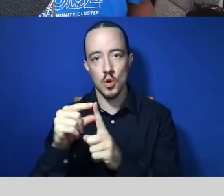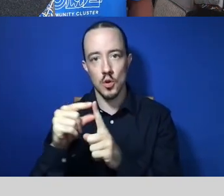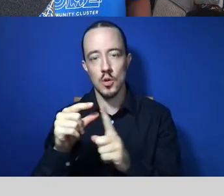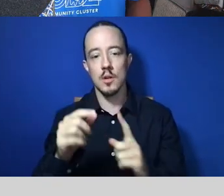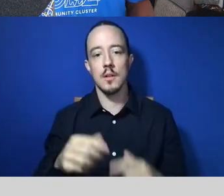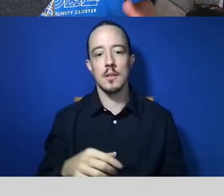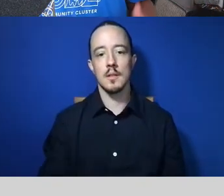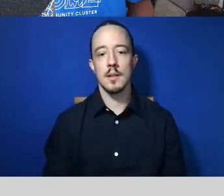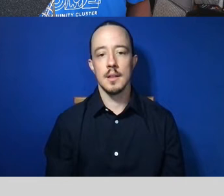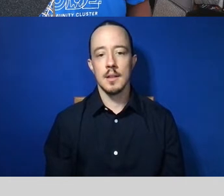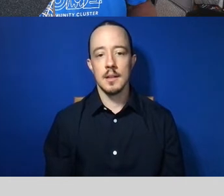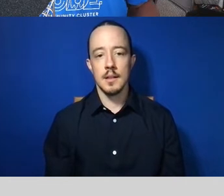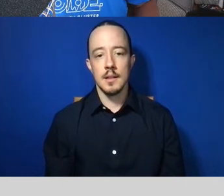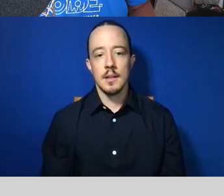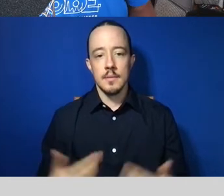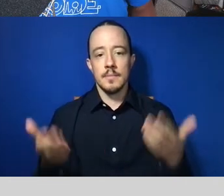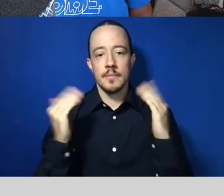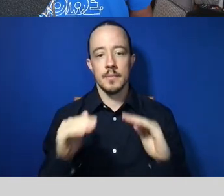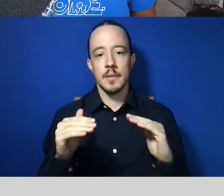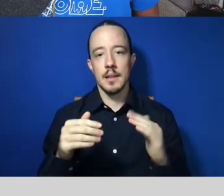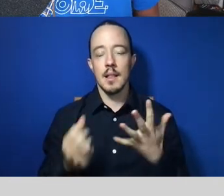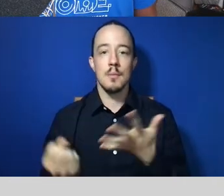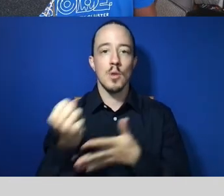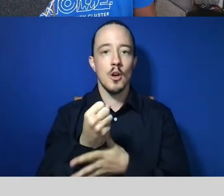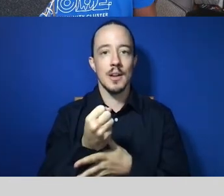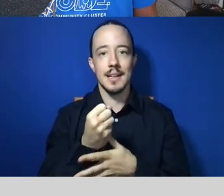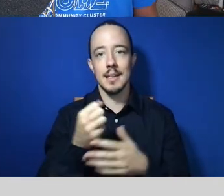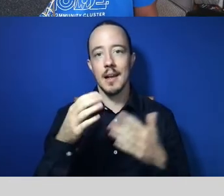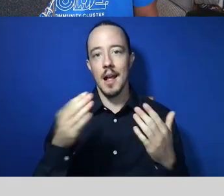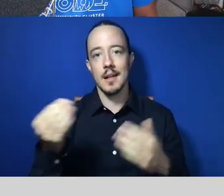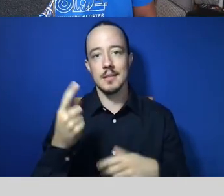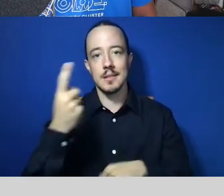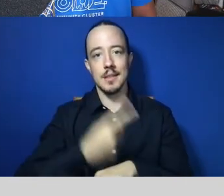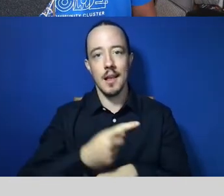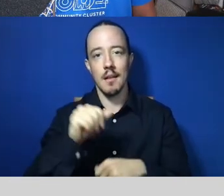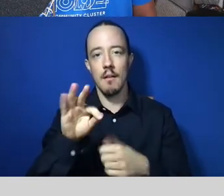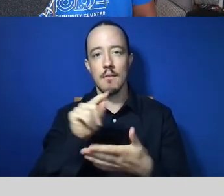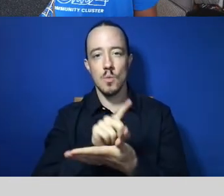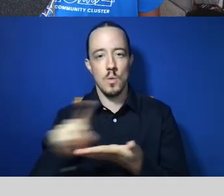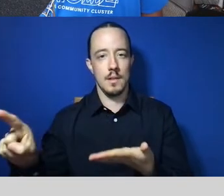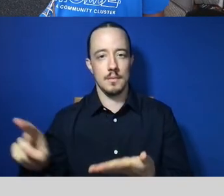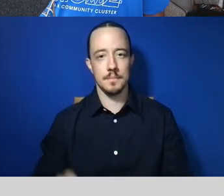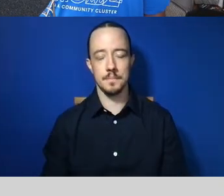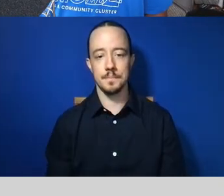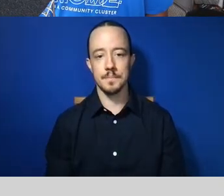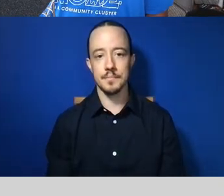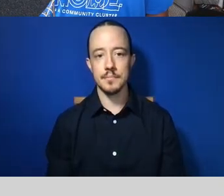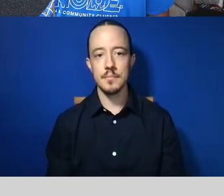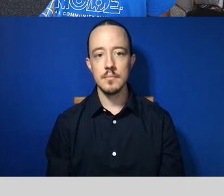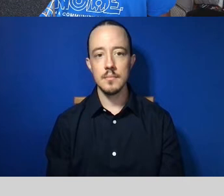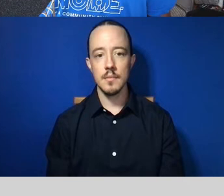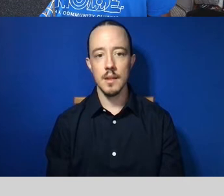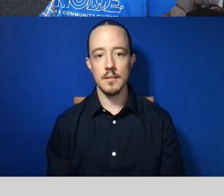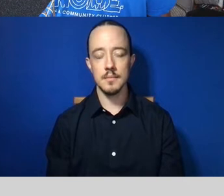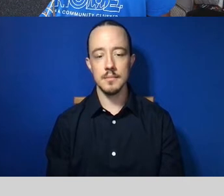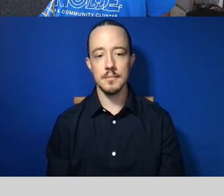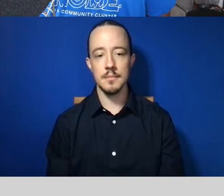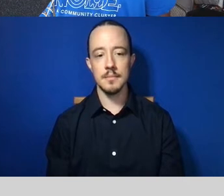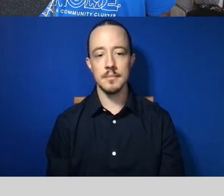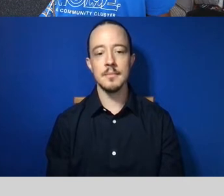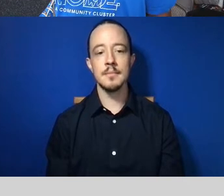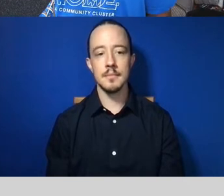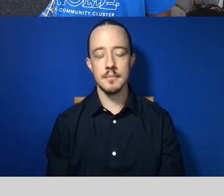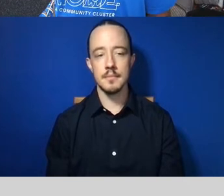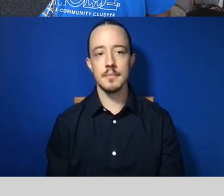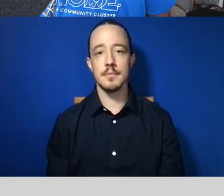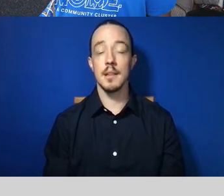keyword, so that it isn't treated like a number, as well as the priority and the day of the week. All right, so we're going to save